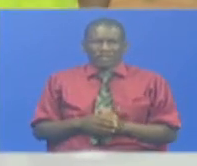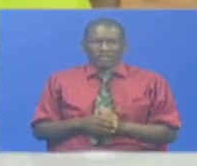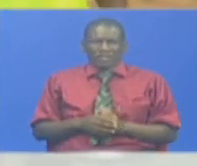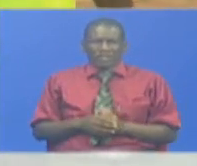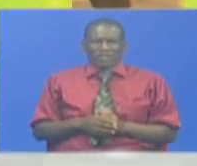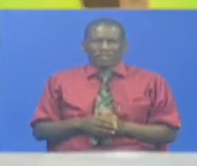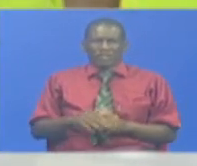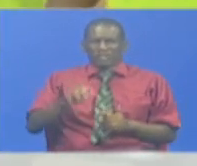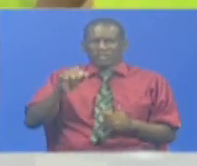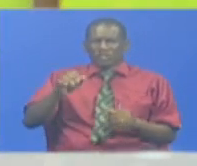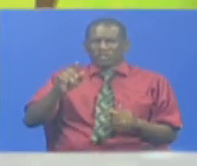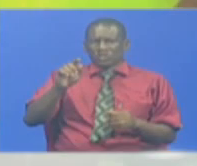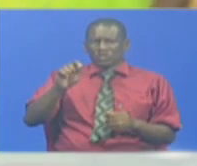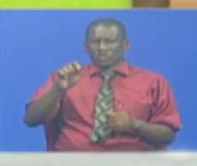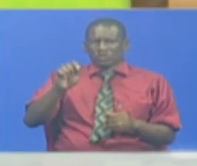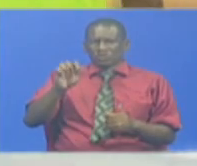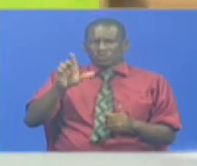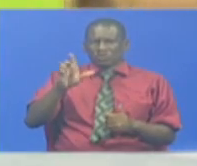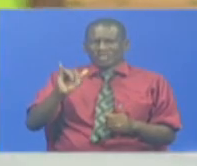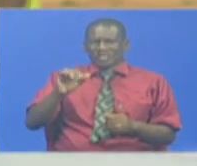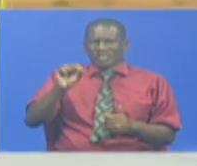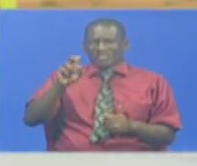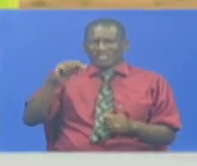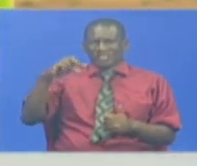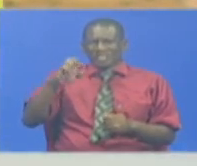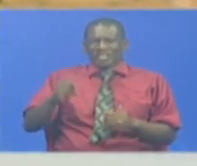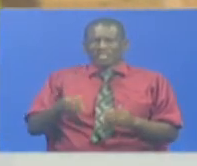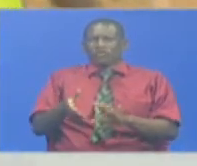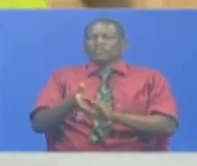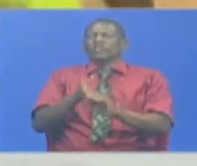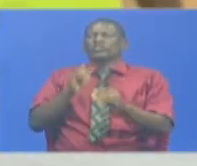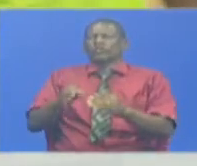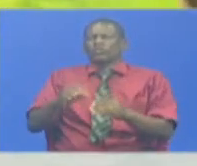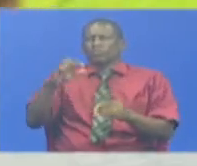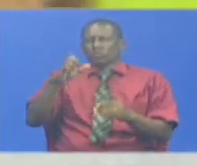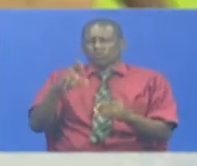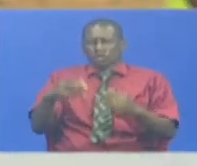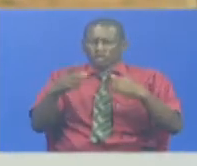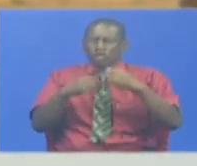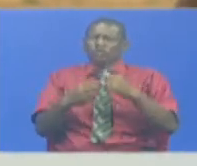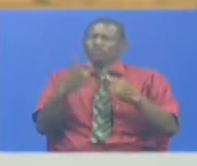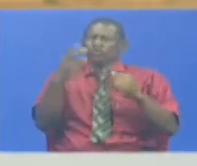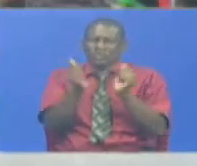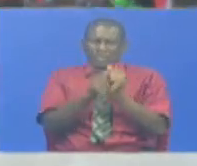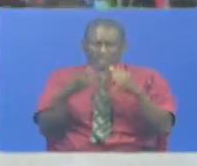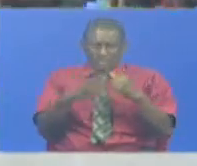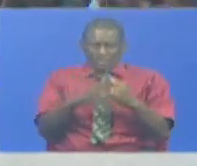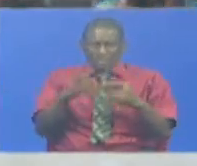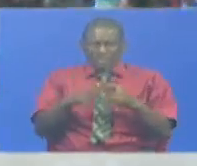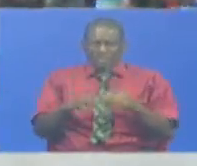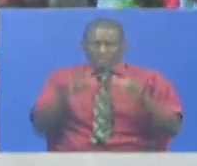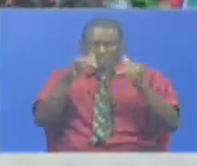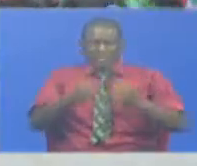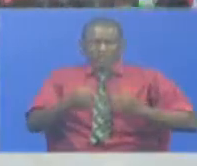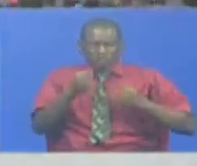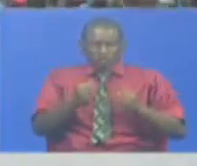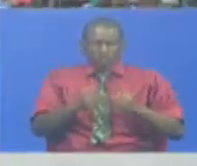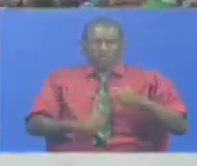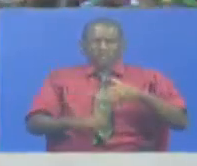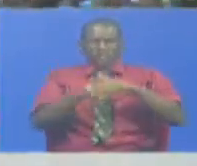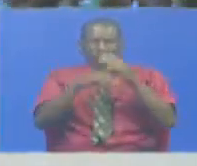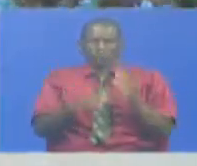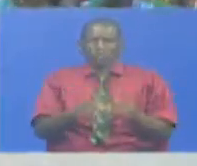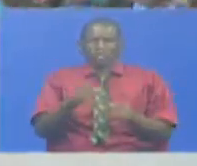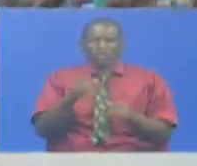Jacques Tuyisenge left Kenyan Premier League side Gor Mahia in June 2019, but remains a firm admirer of the green and